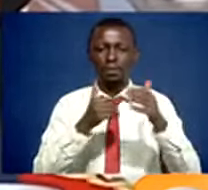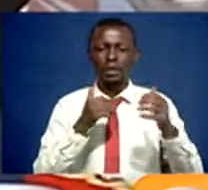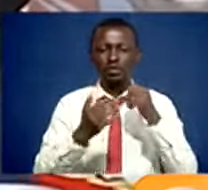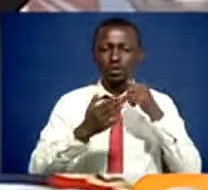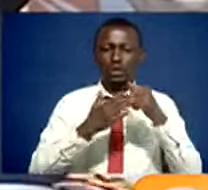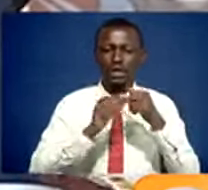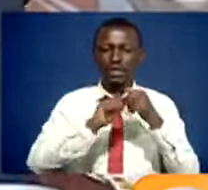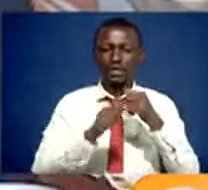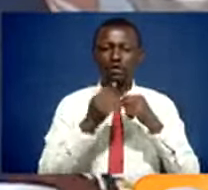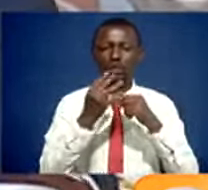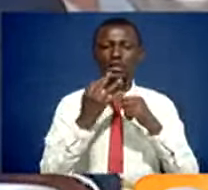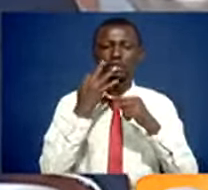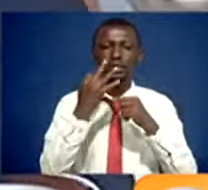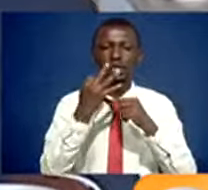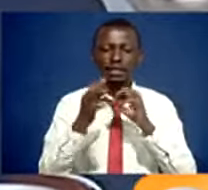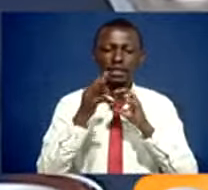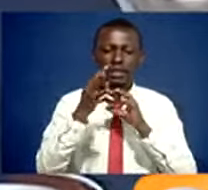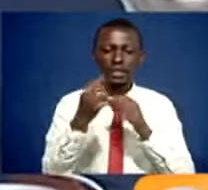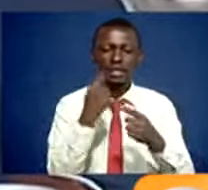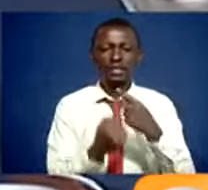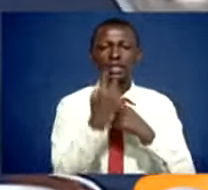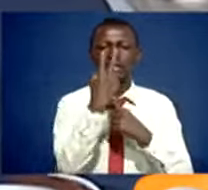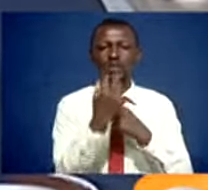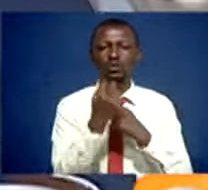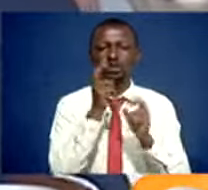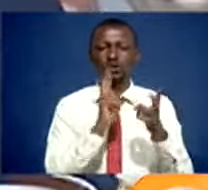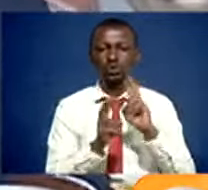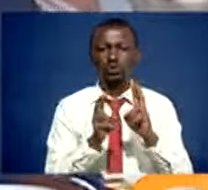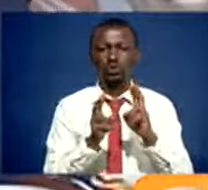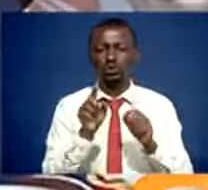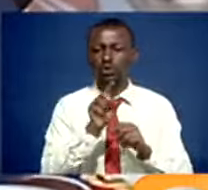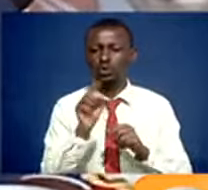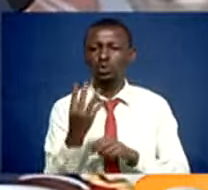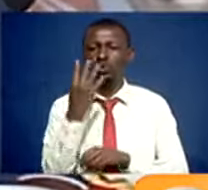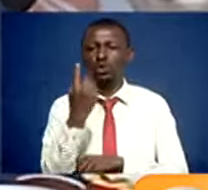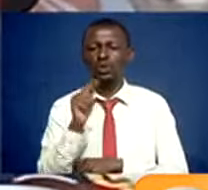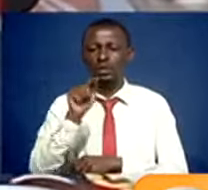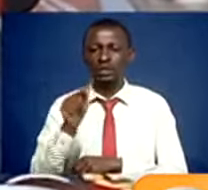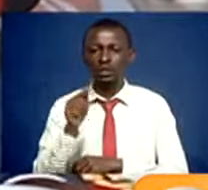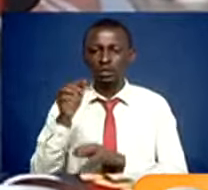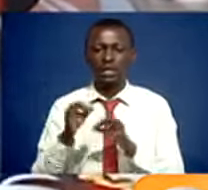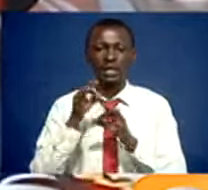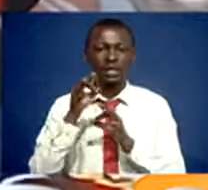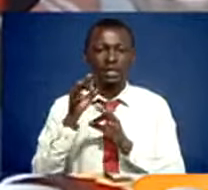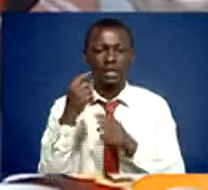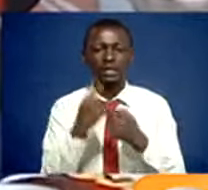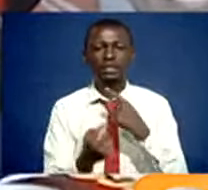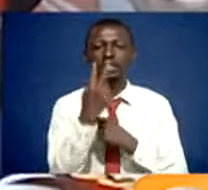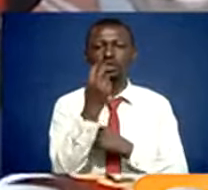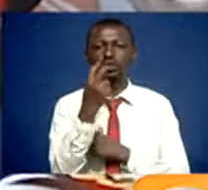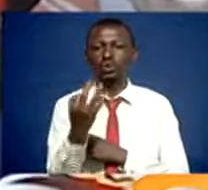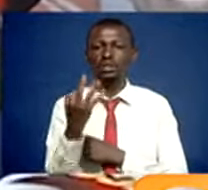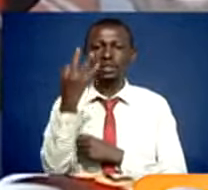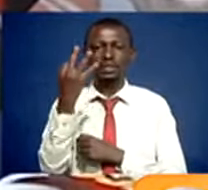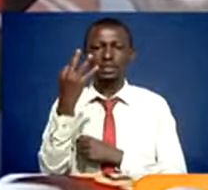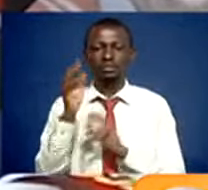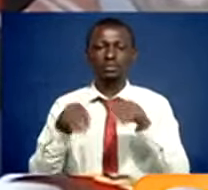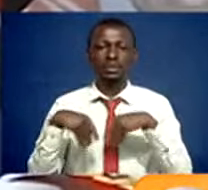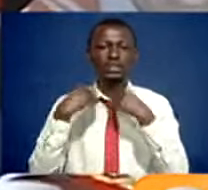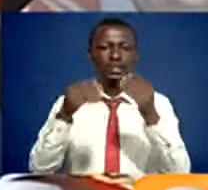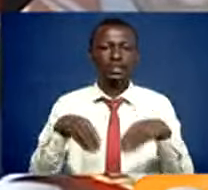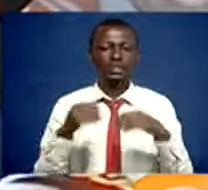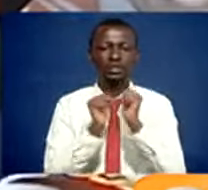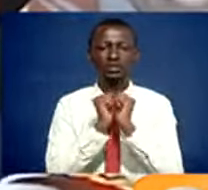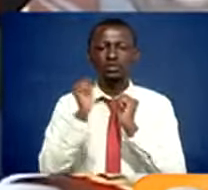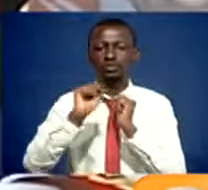acres in 2022 to 41,000 acres in 2023, distributing